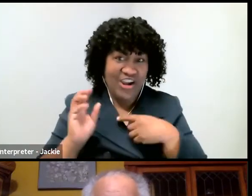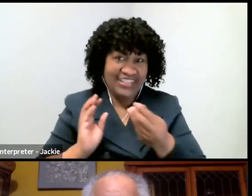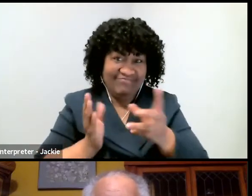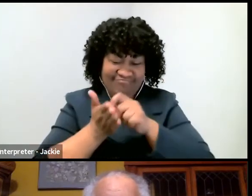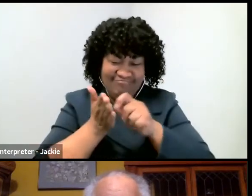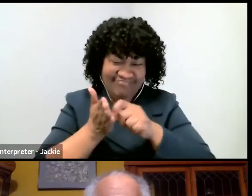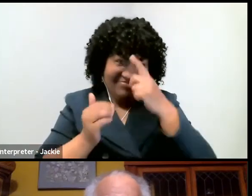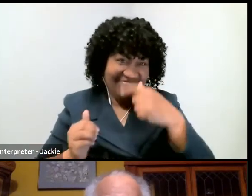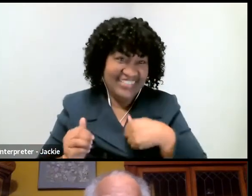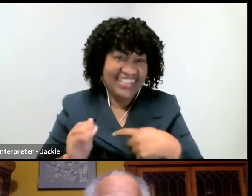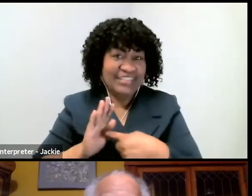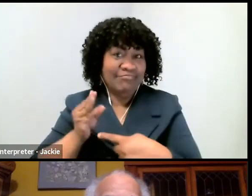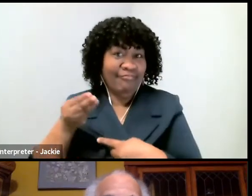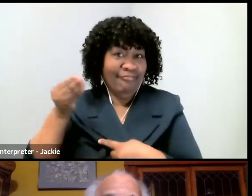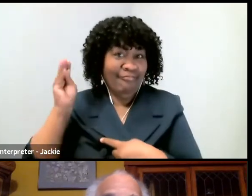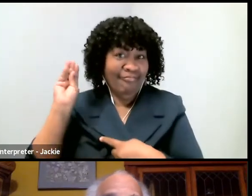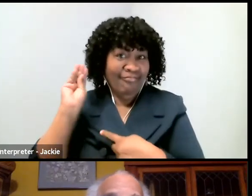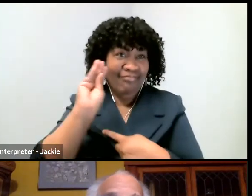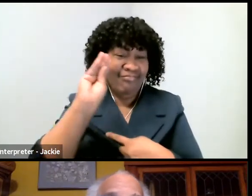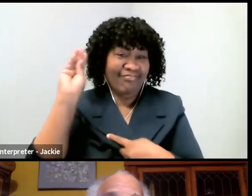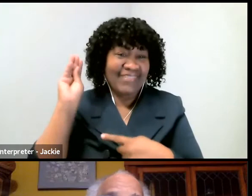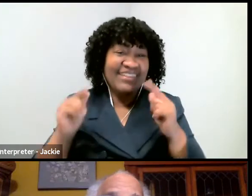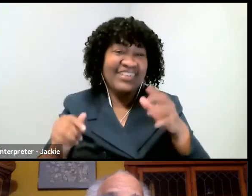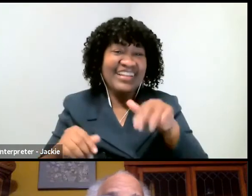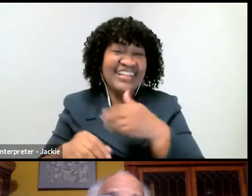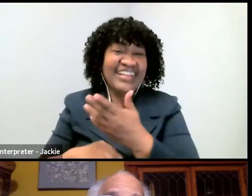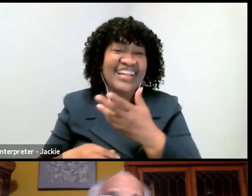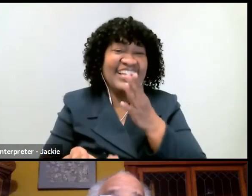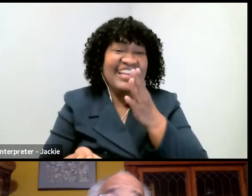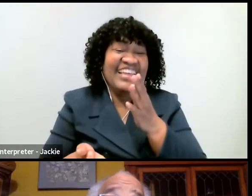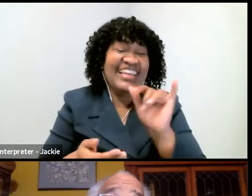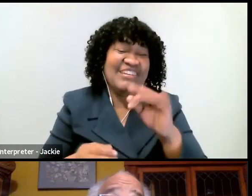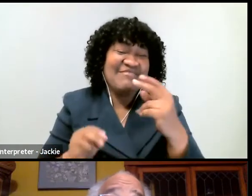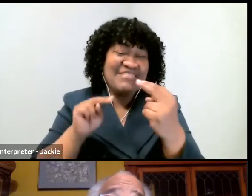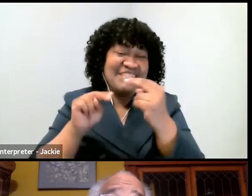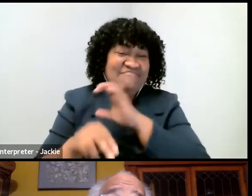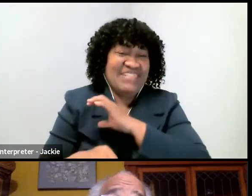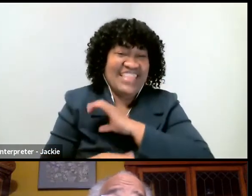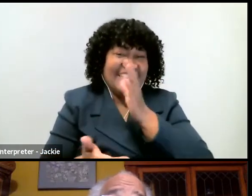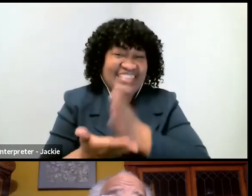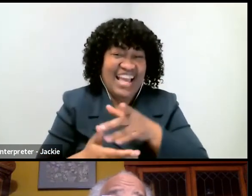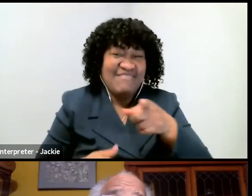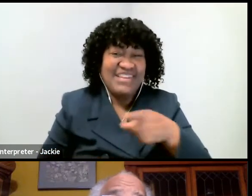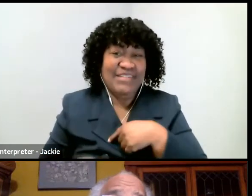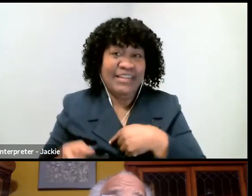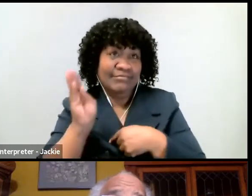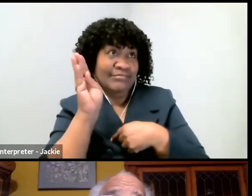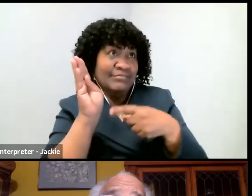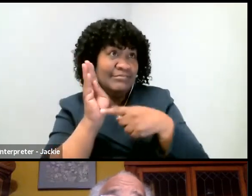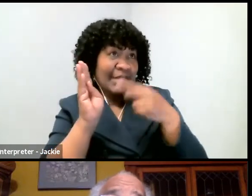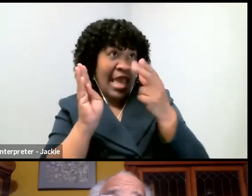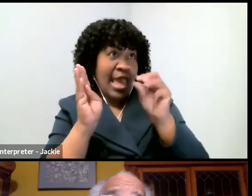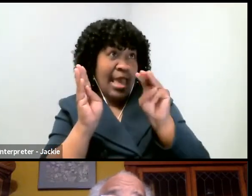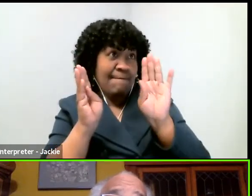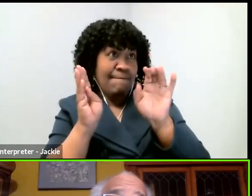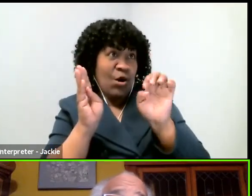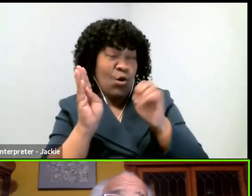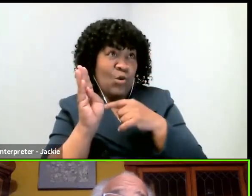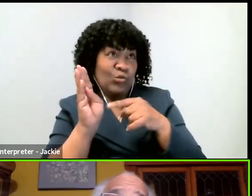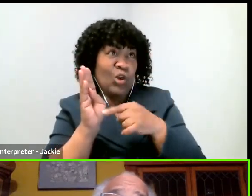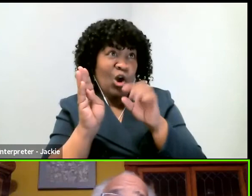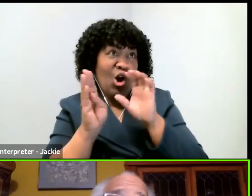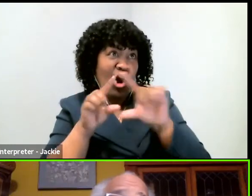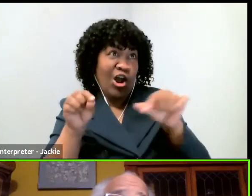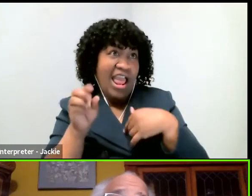He shows it proudly whenever he's stopped by the highway patrol or he has to cross the border. Which happens